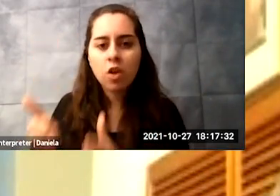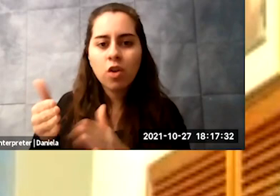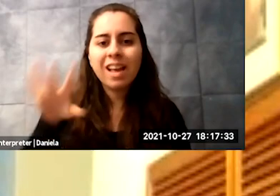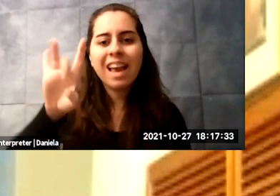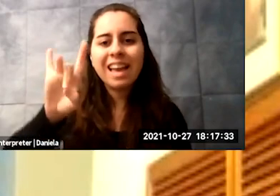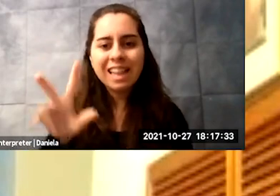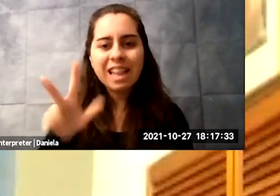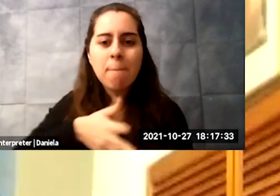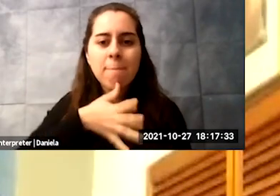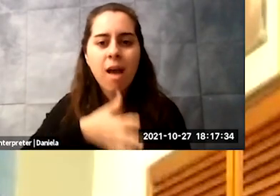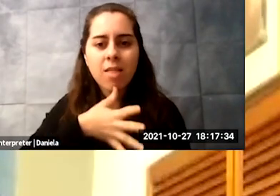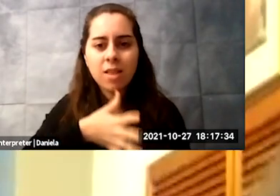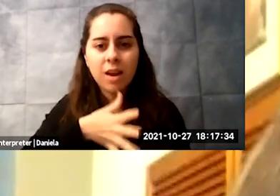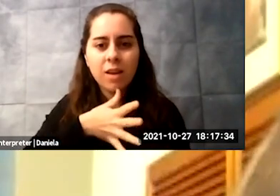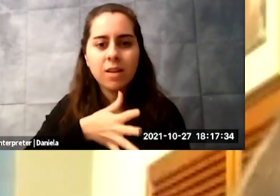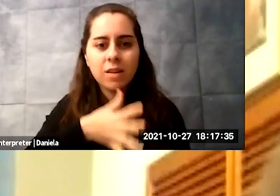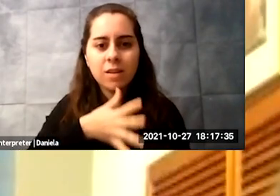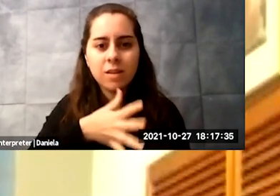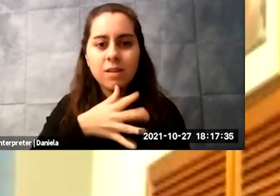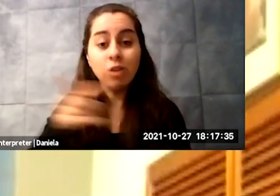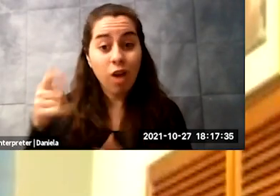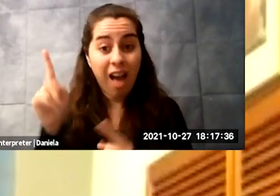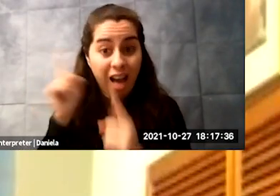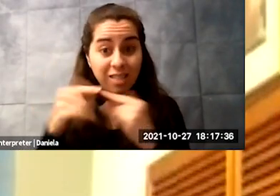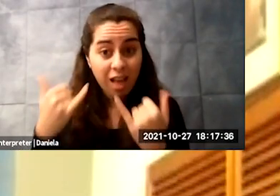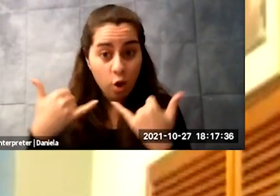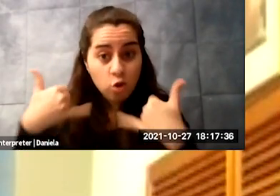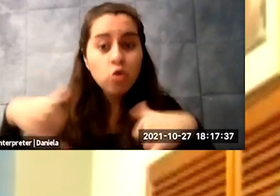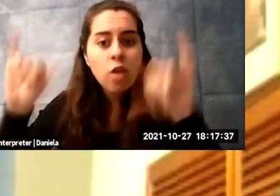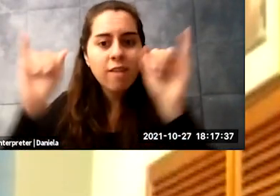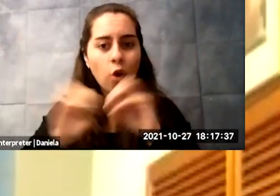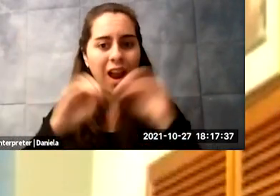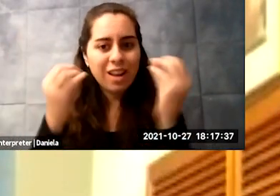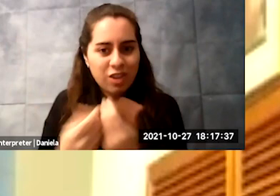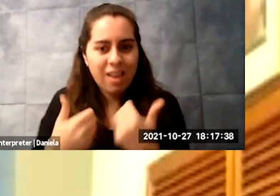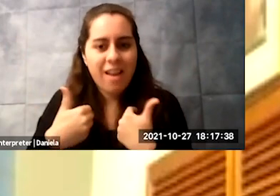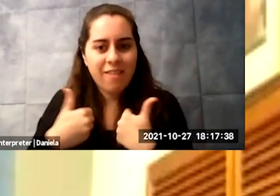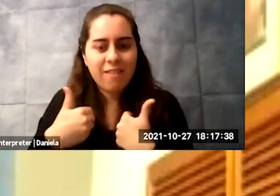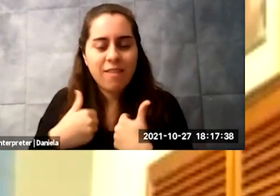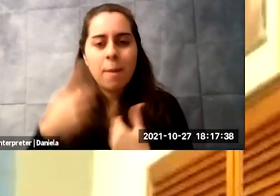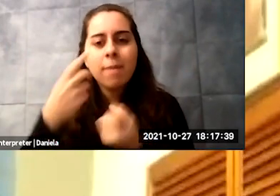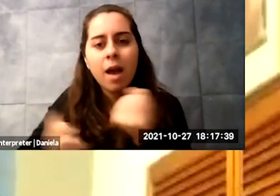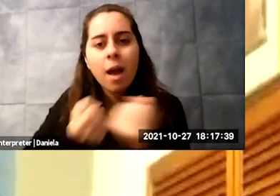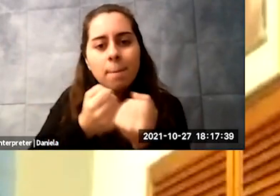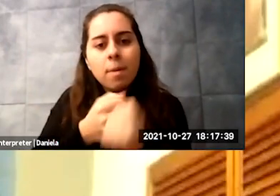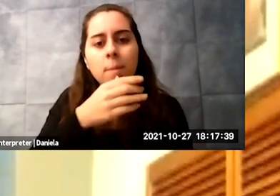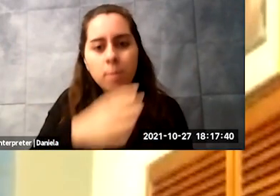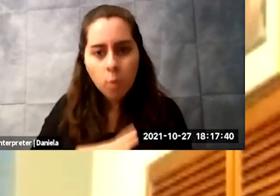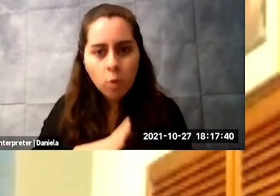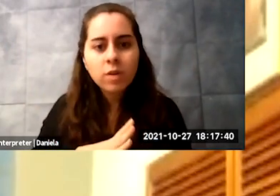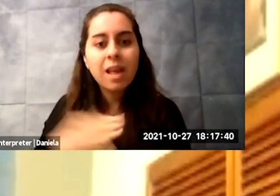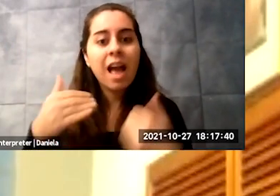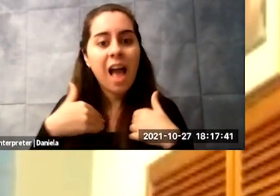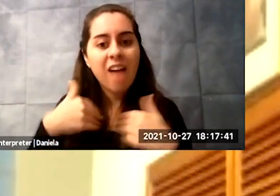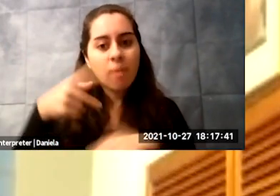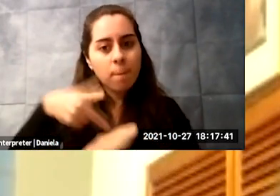Madre, which is still exists today, a women's organization. We had several Puerto Ricans in there,